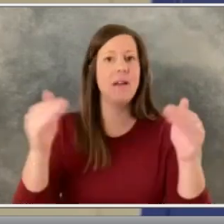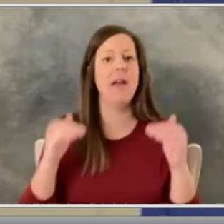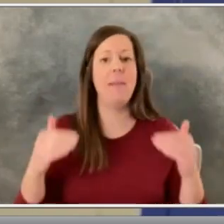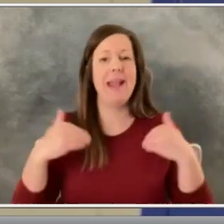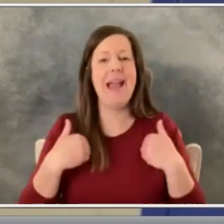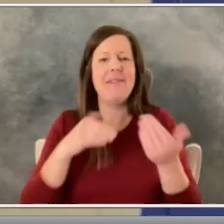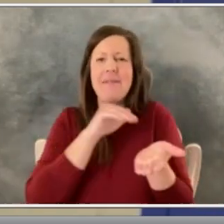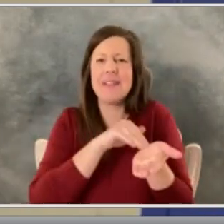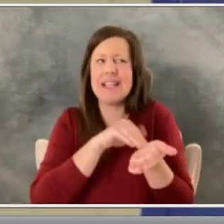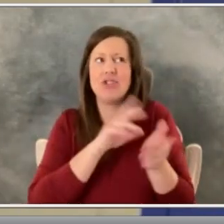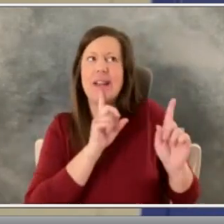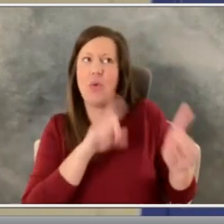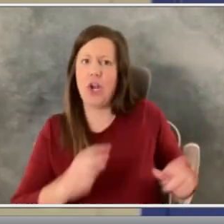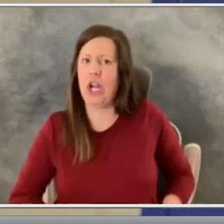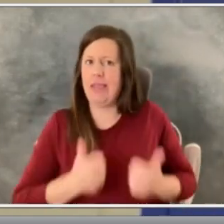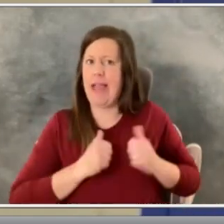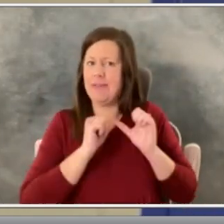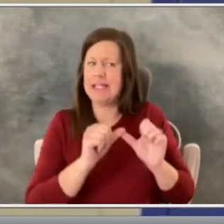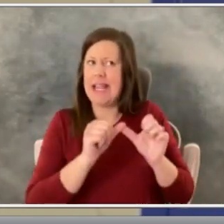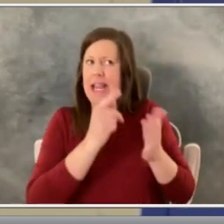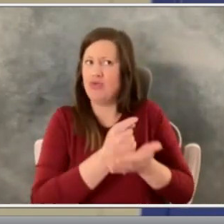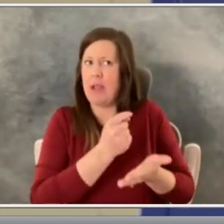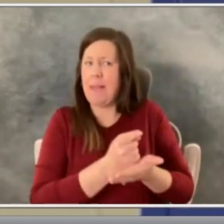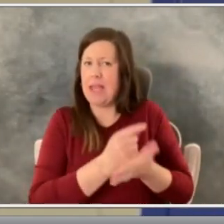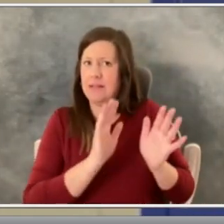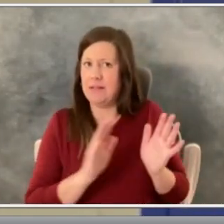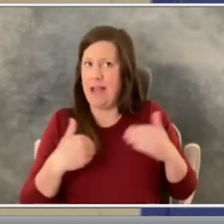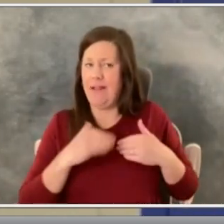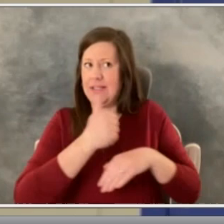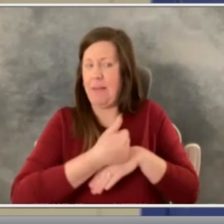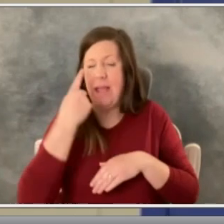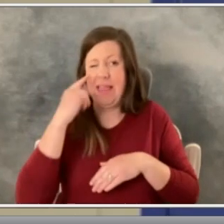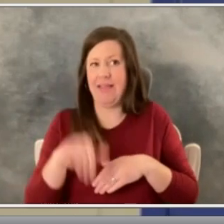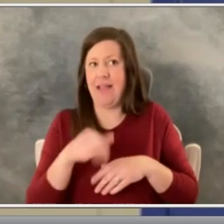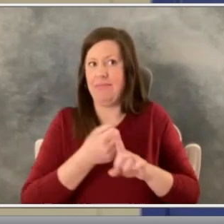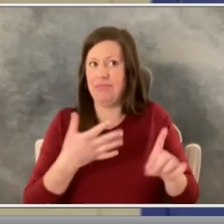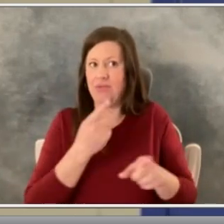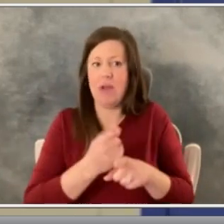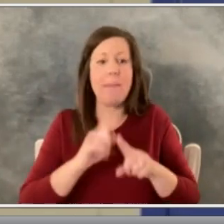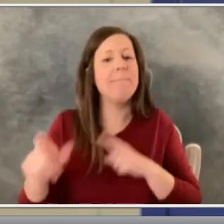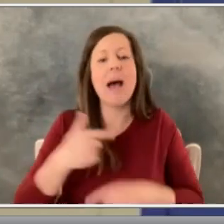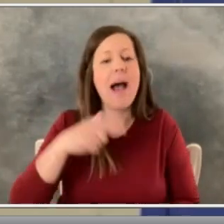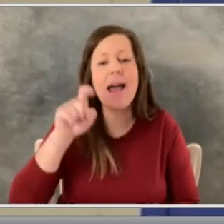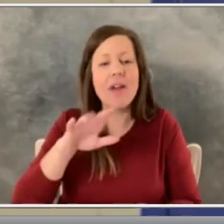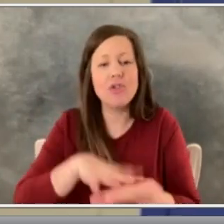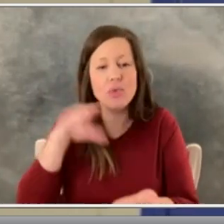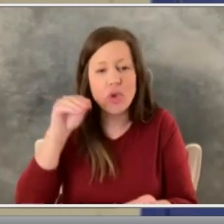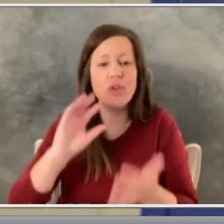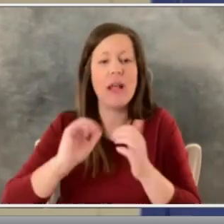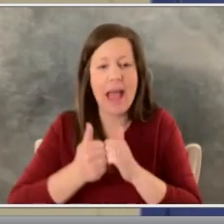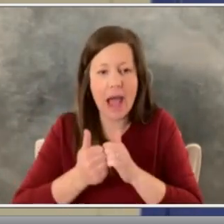that's correct. But I've had to learn how to proceed. I've had to go